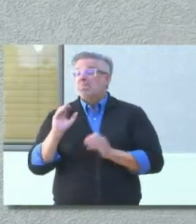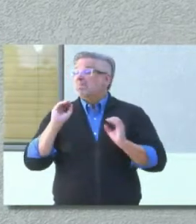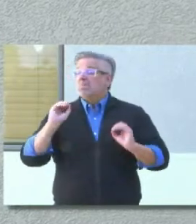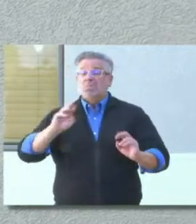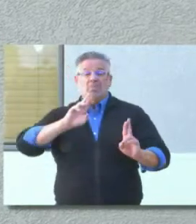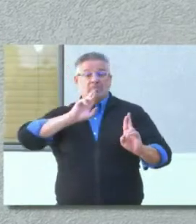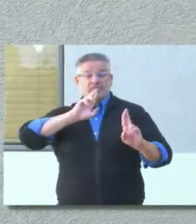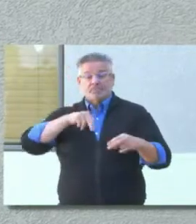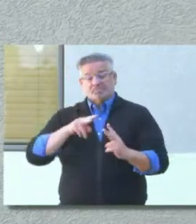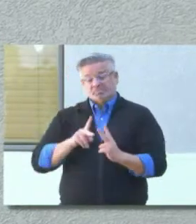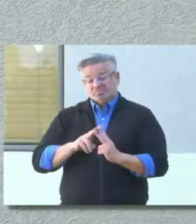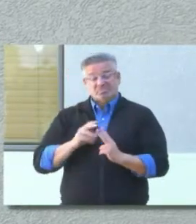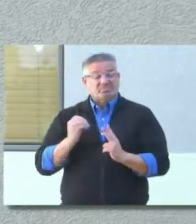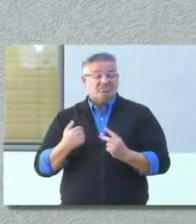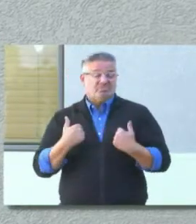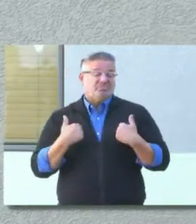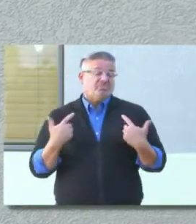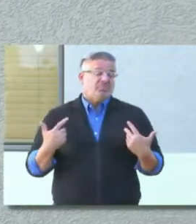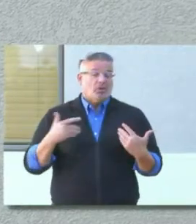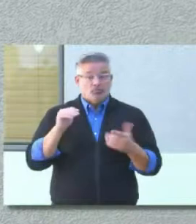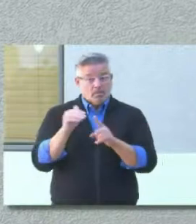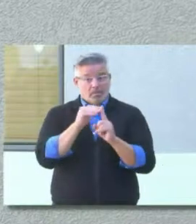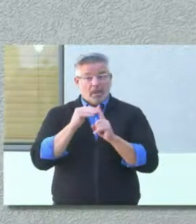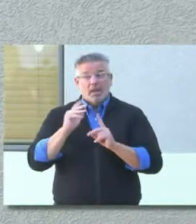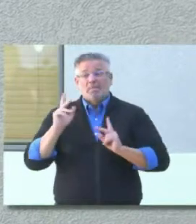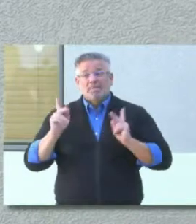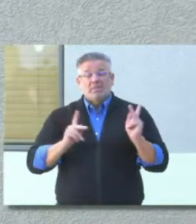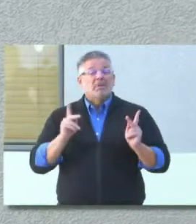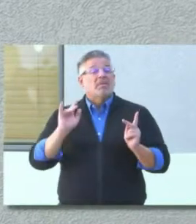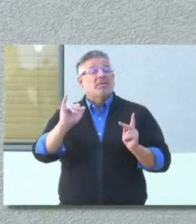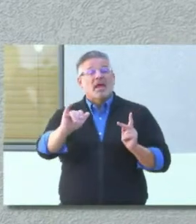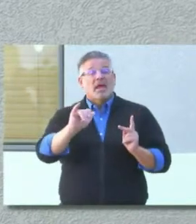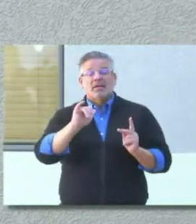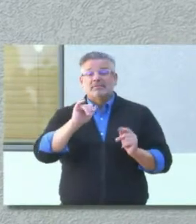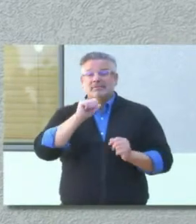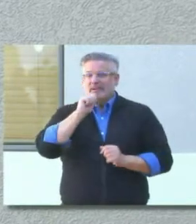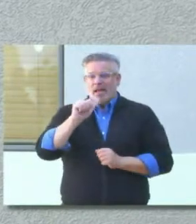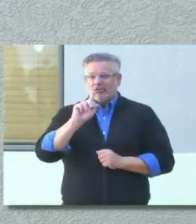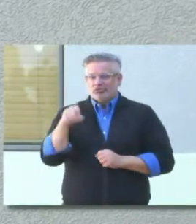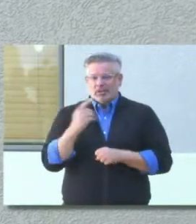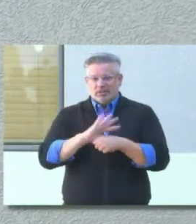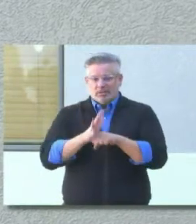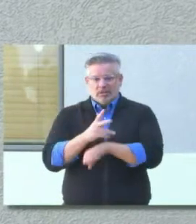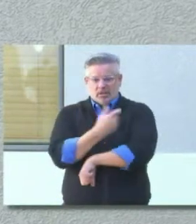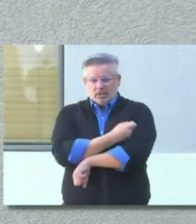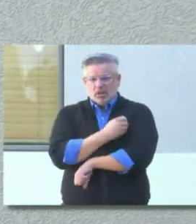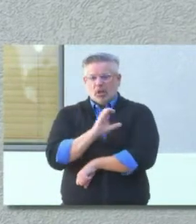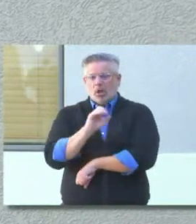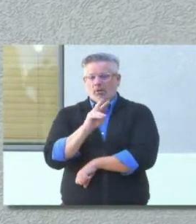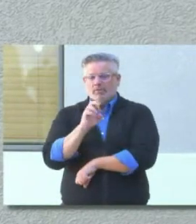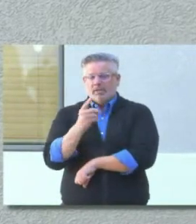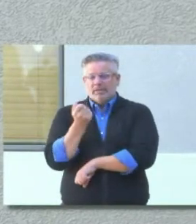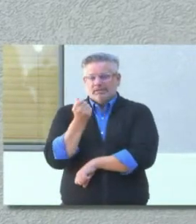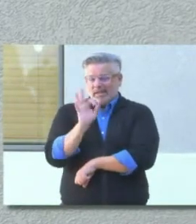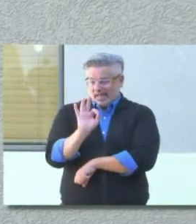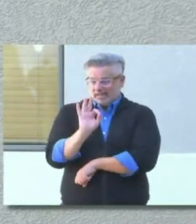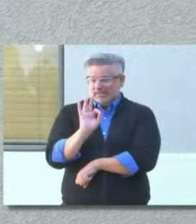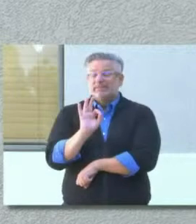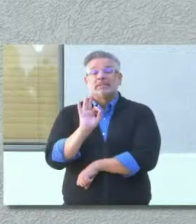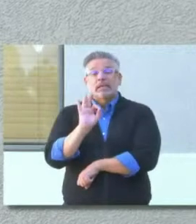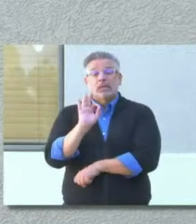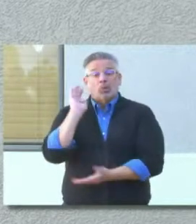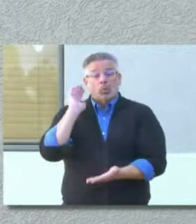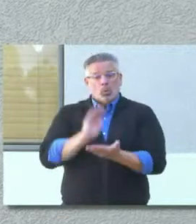to either shot. And I want to remind people that it's not only the vaccinations for COVID-19 to get this pandemic behind